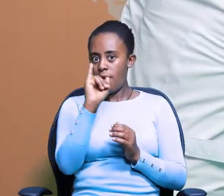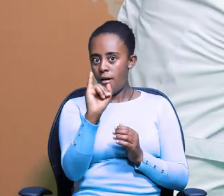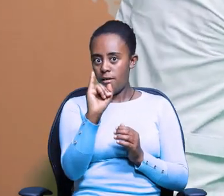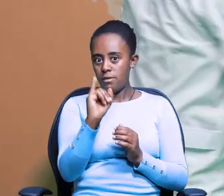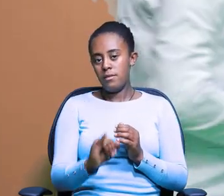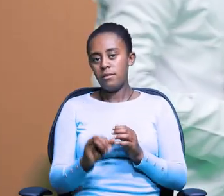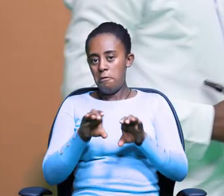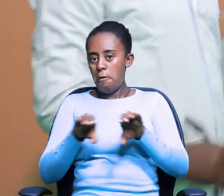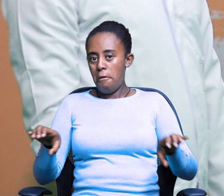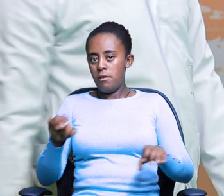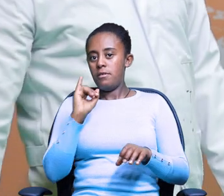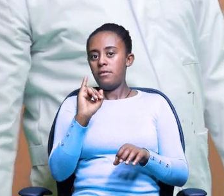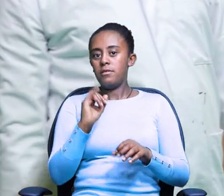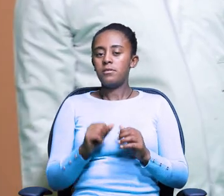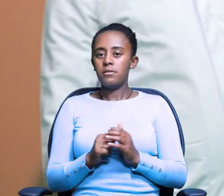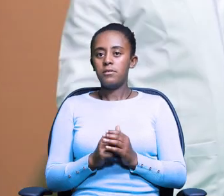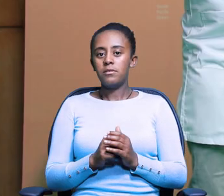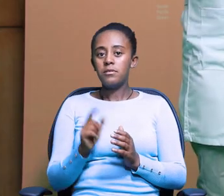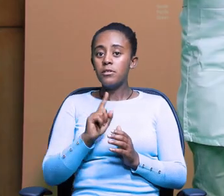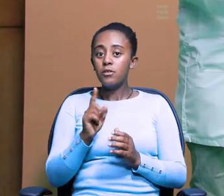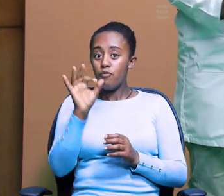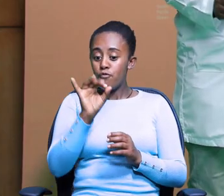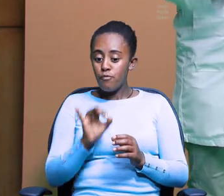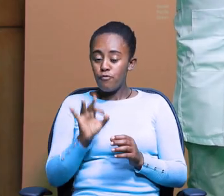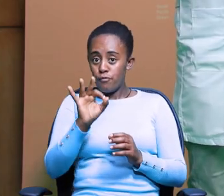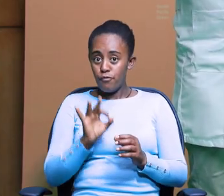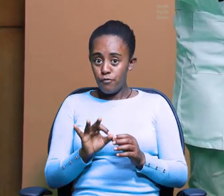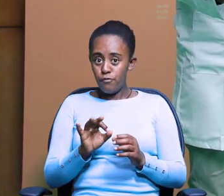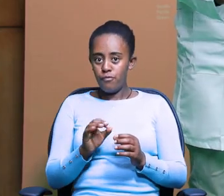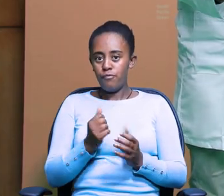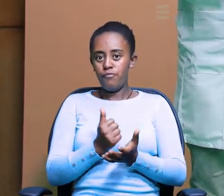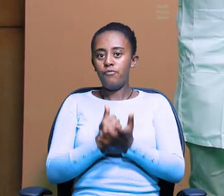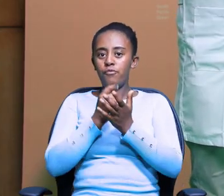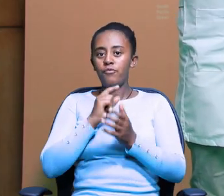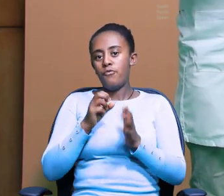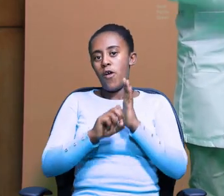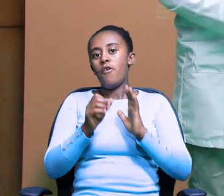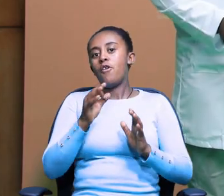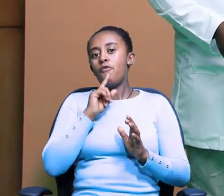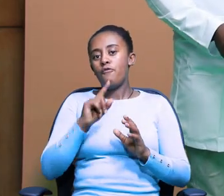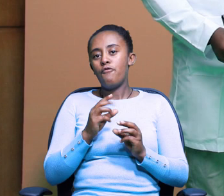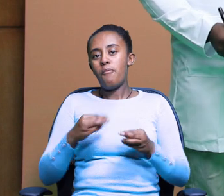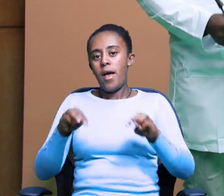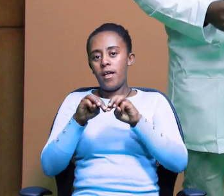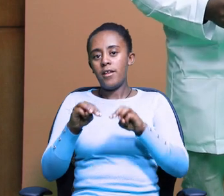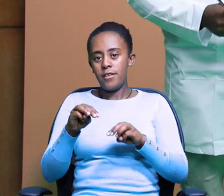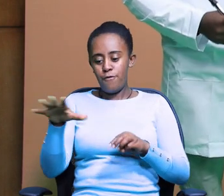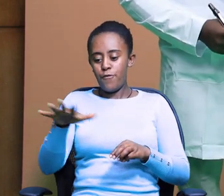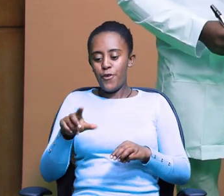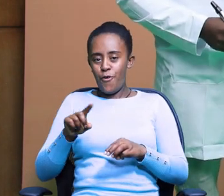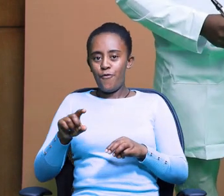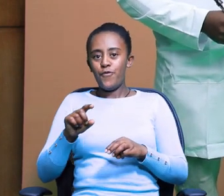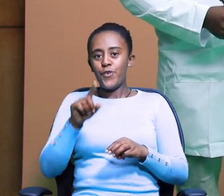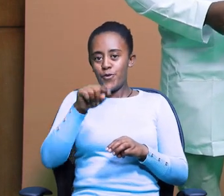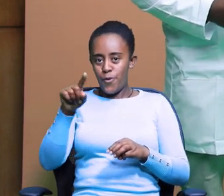current. This is the formula that help us to find the value of magnetic field of